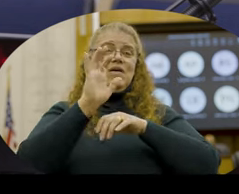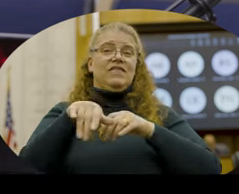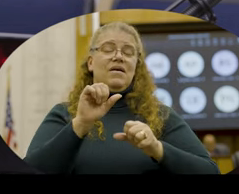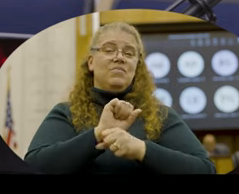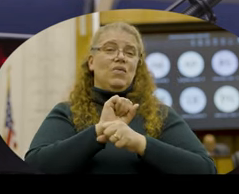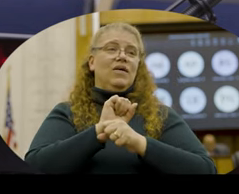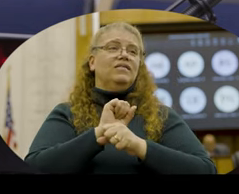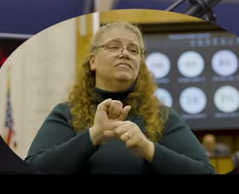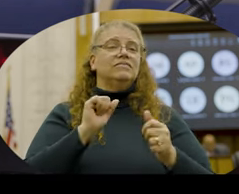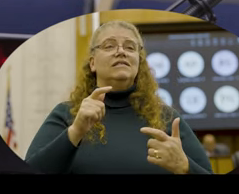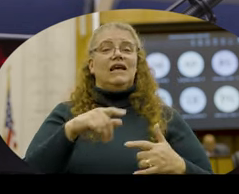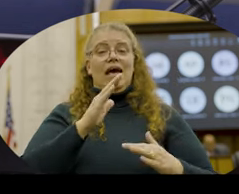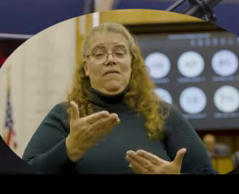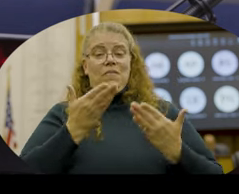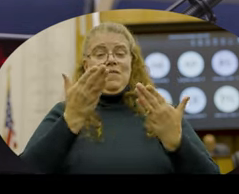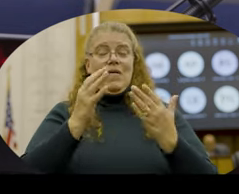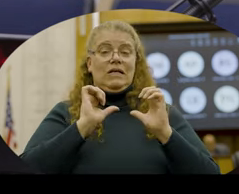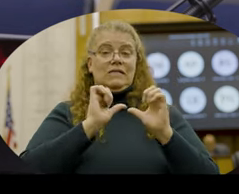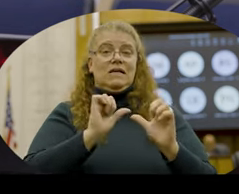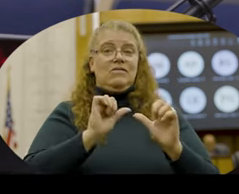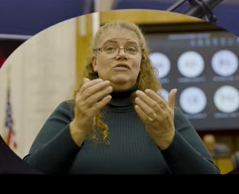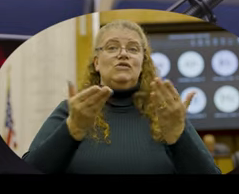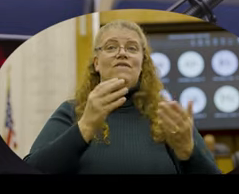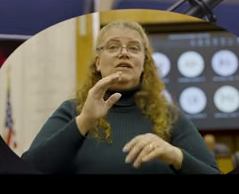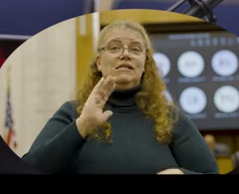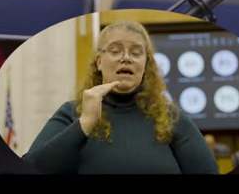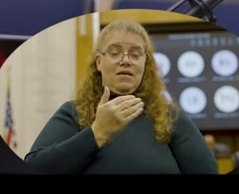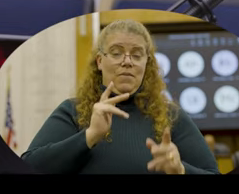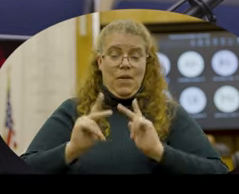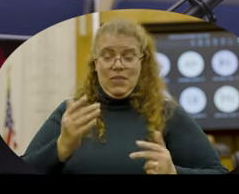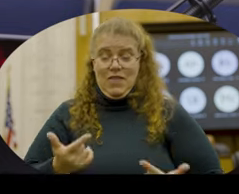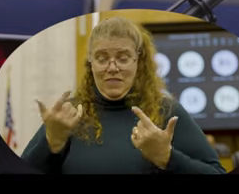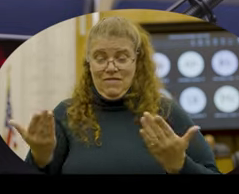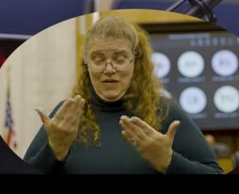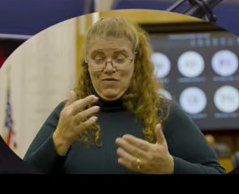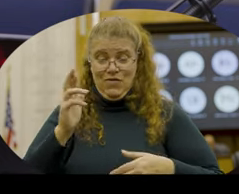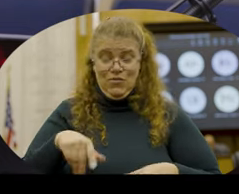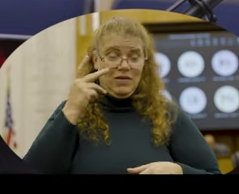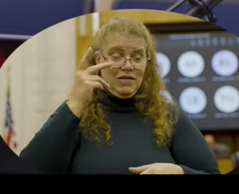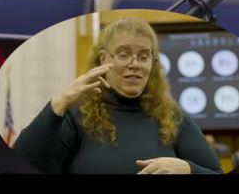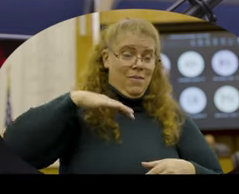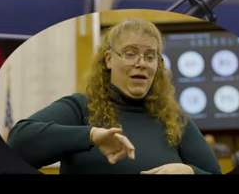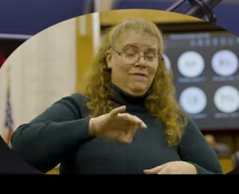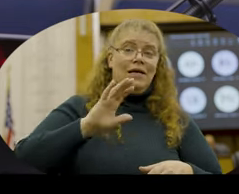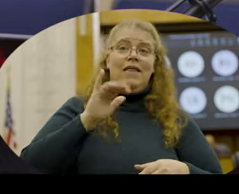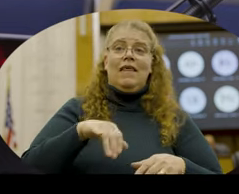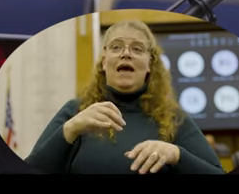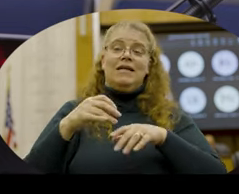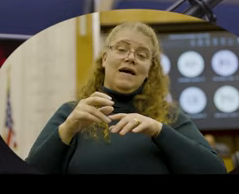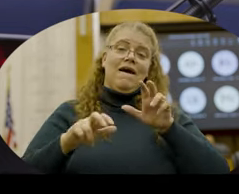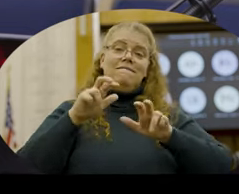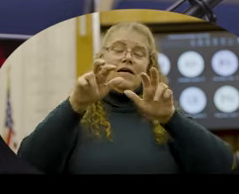That's why in last year's budget, we spent more than $17 million to dramatically increase wages for police